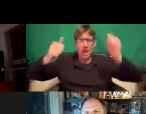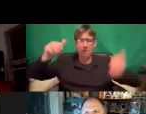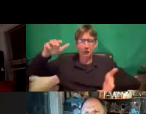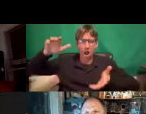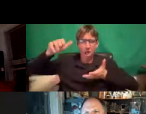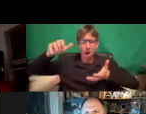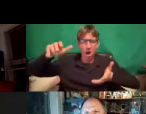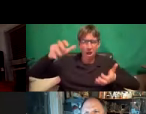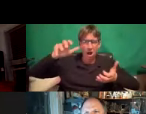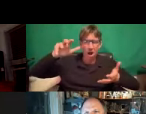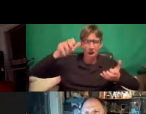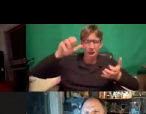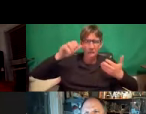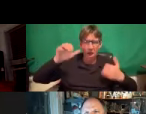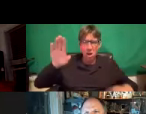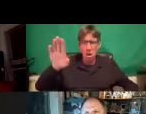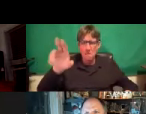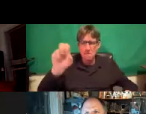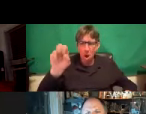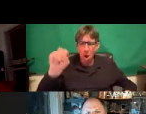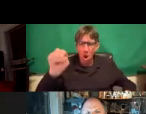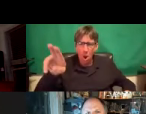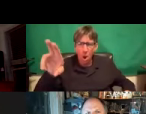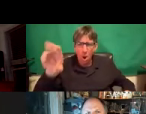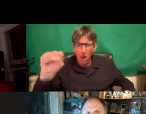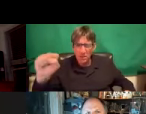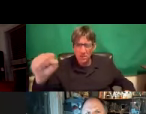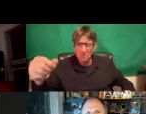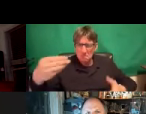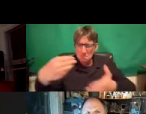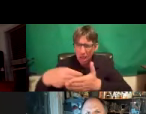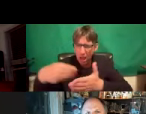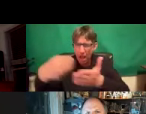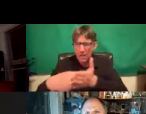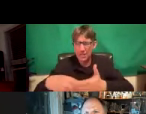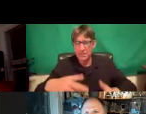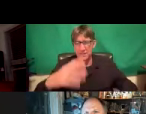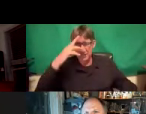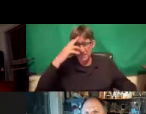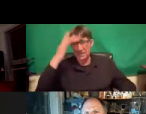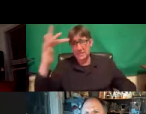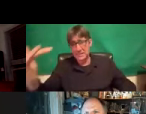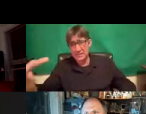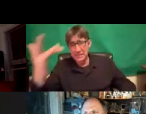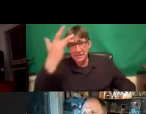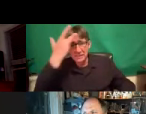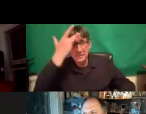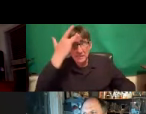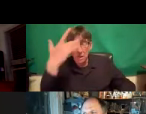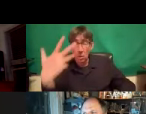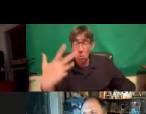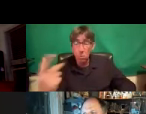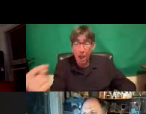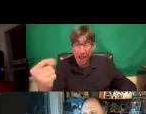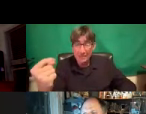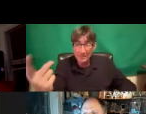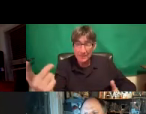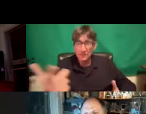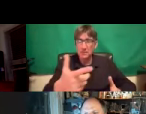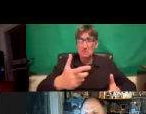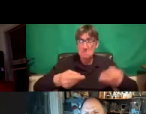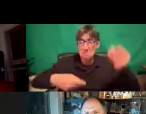I'm sorry, but what? Here we are talking about budget cuts and service reductions, and while we're